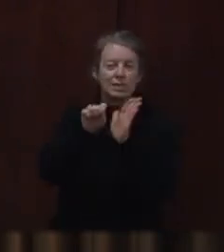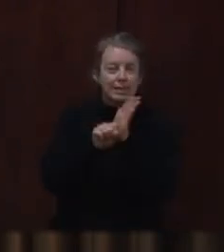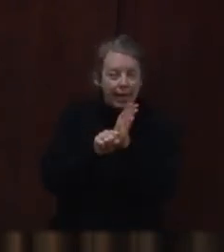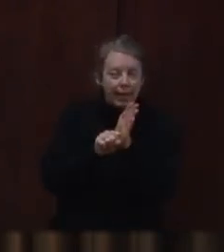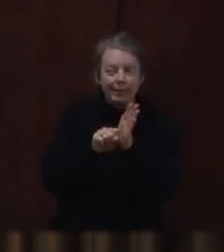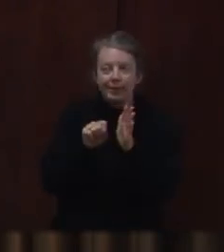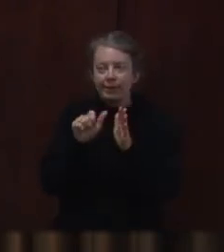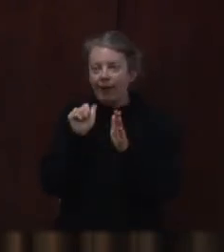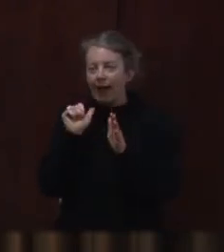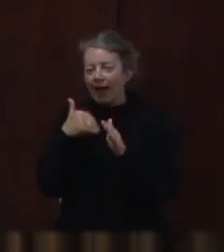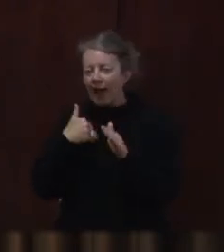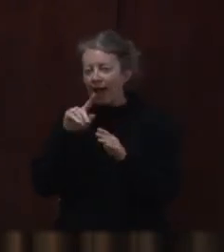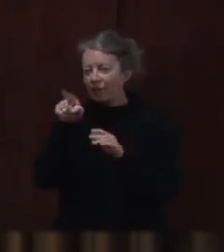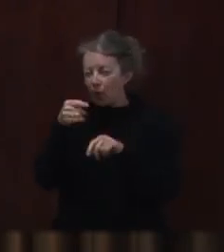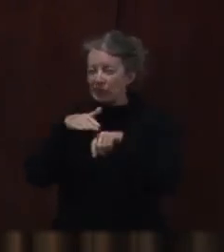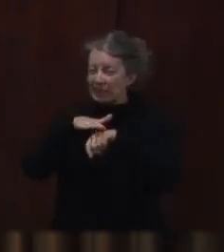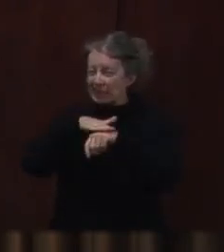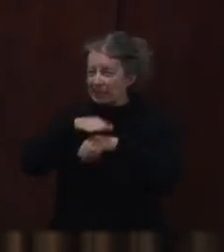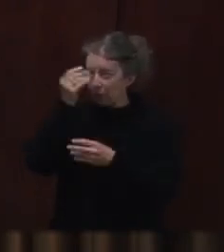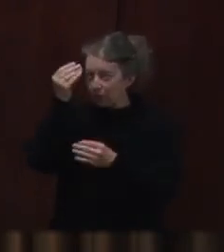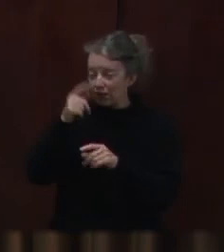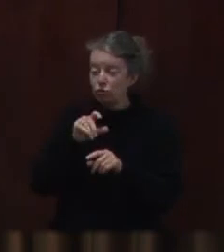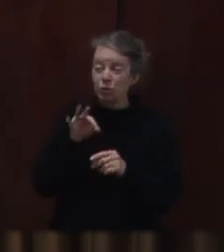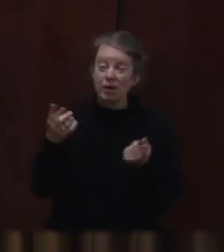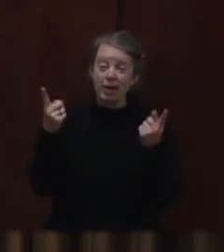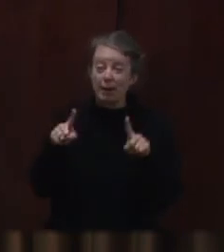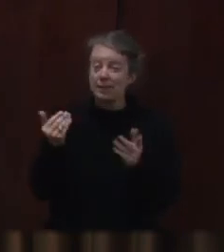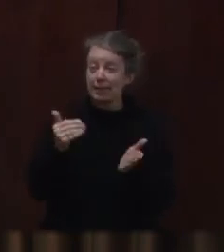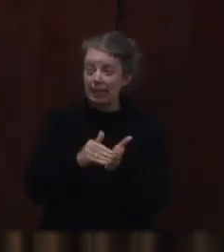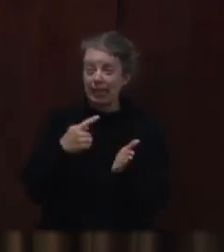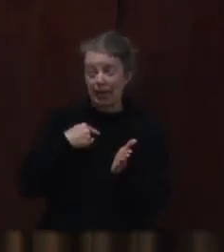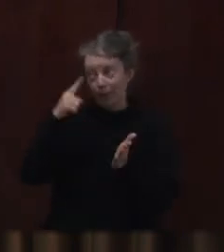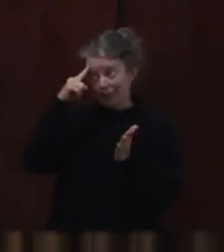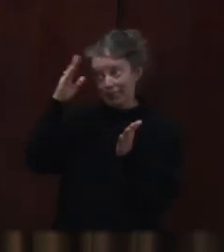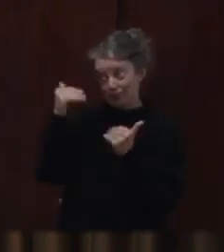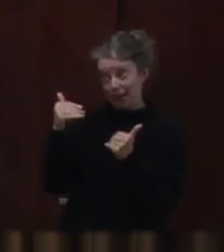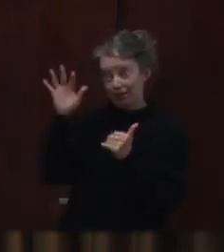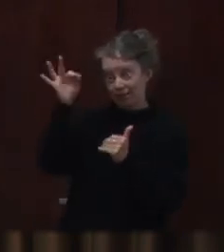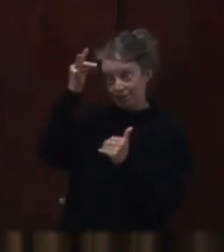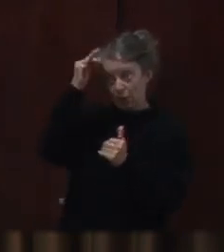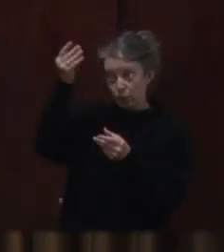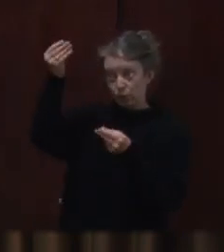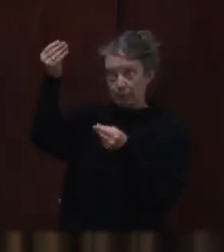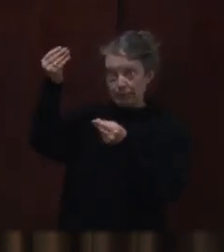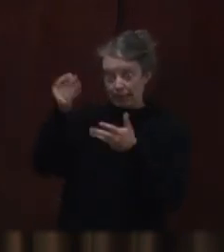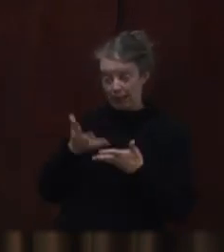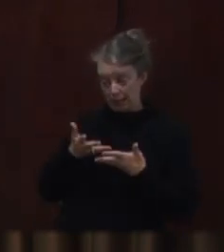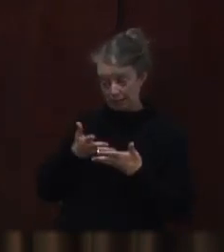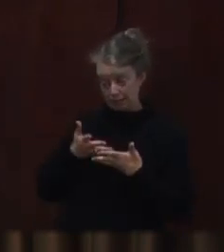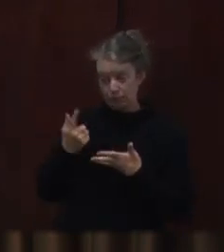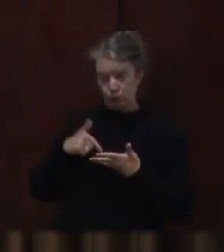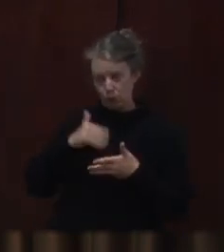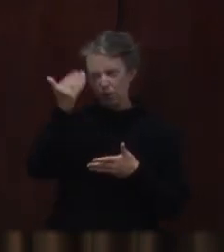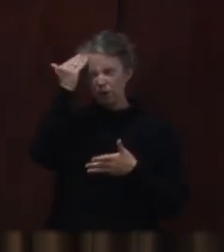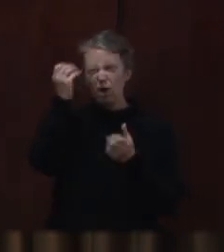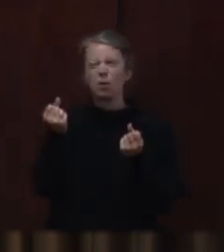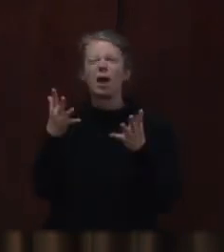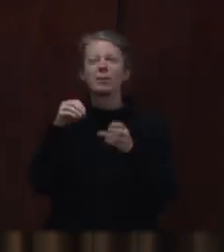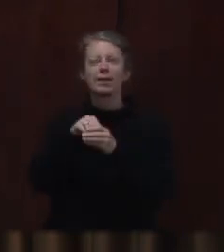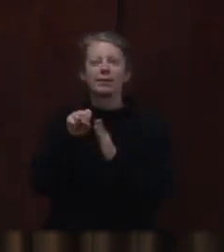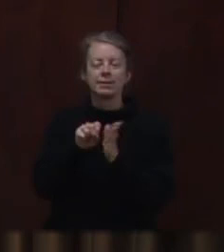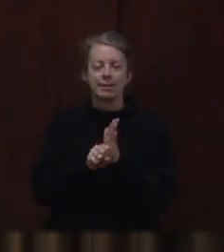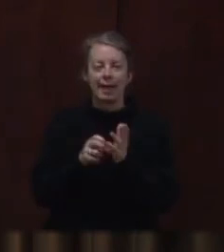again, I would anticipate the same precedent of we would be notified, we would know how many in the state, how many in